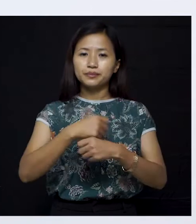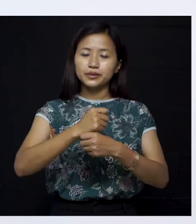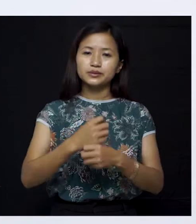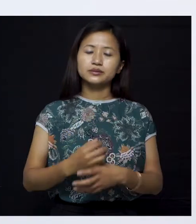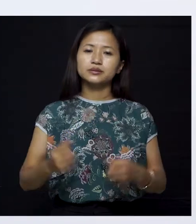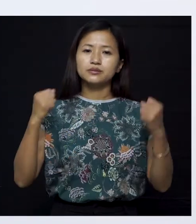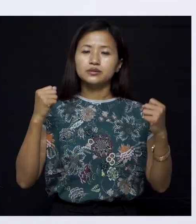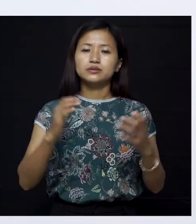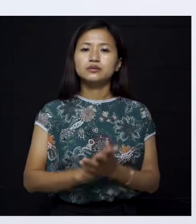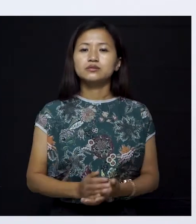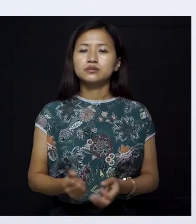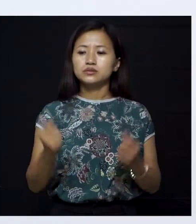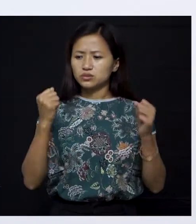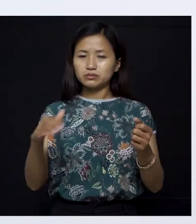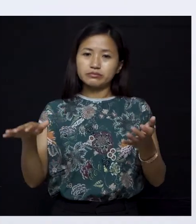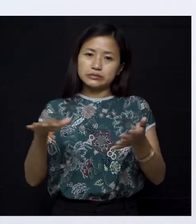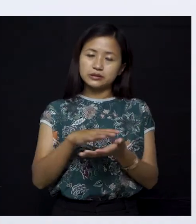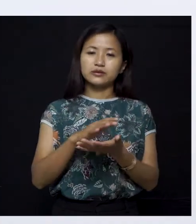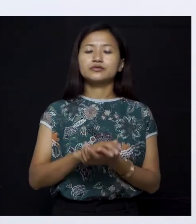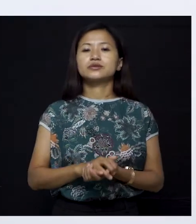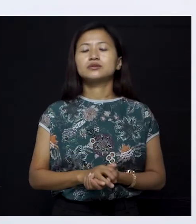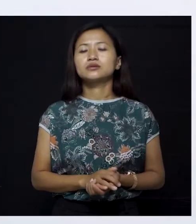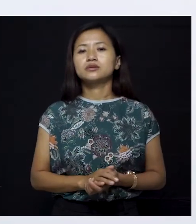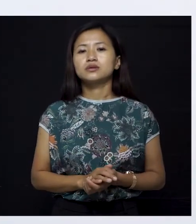that they are strong enough, okay? And so